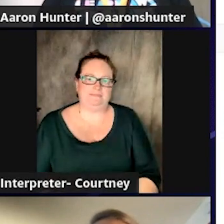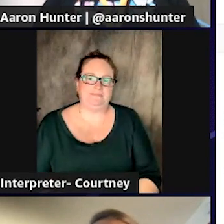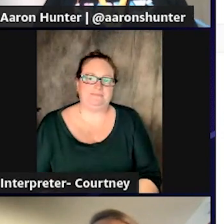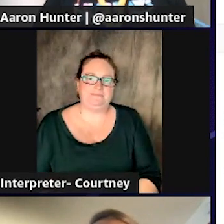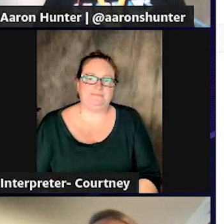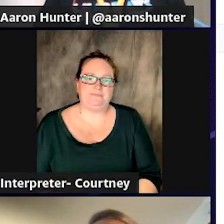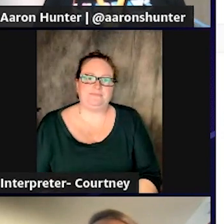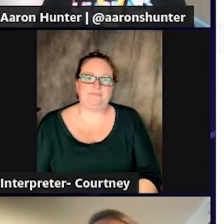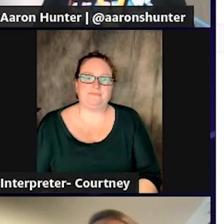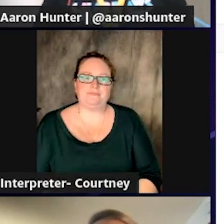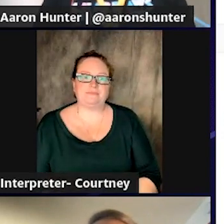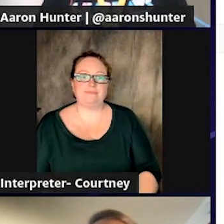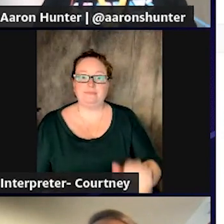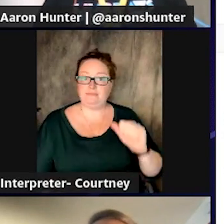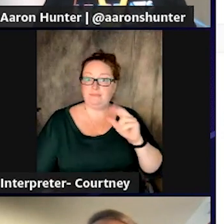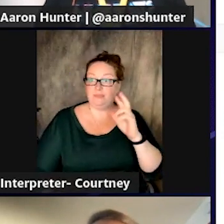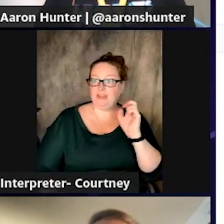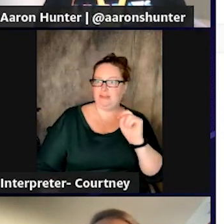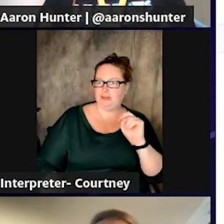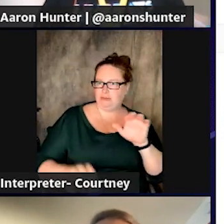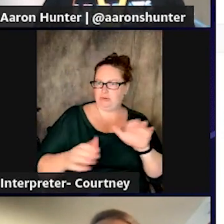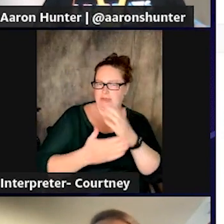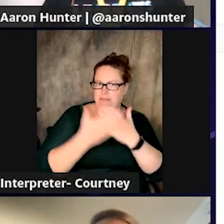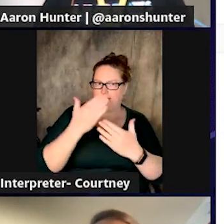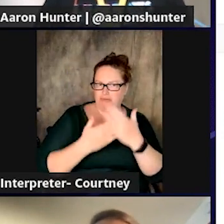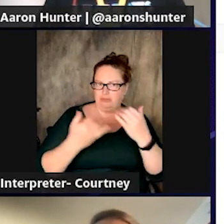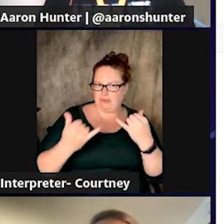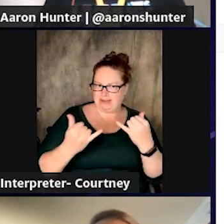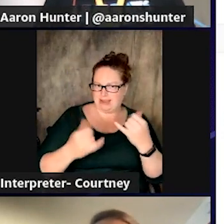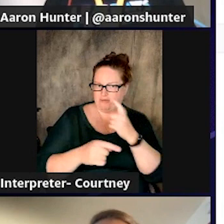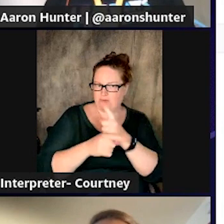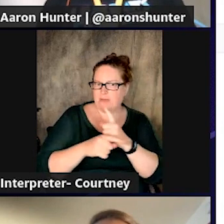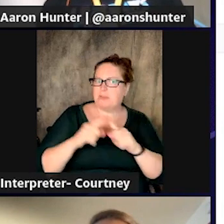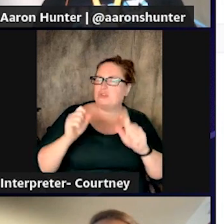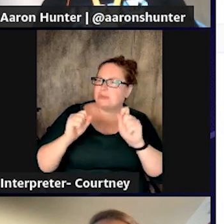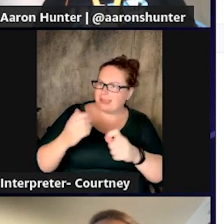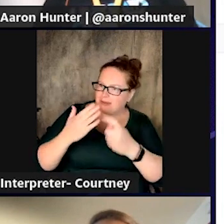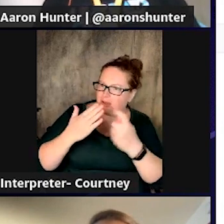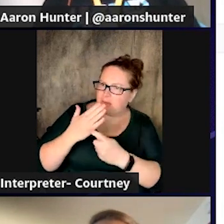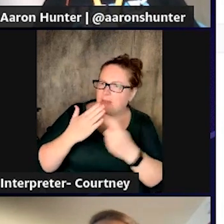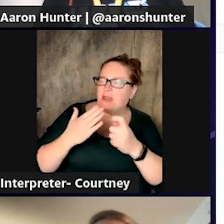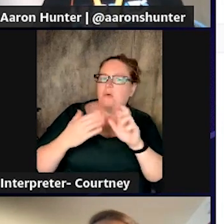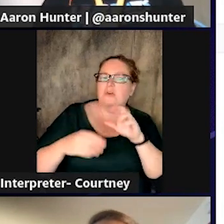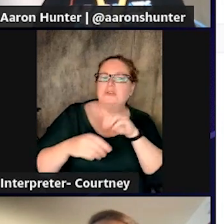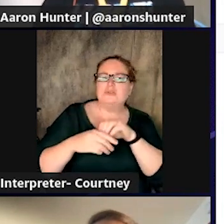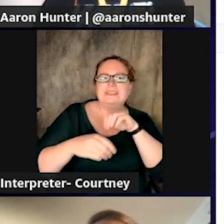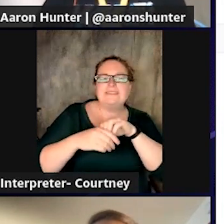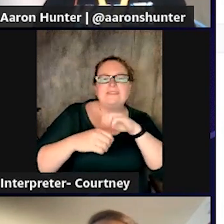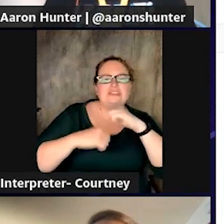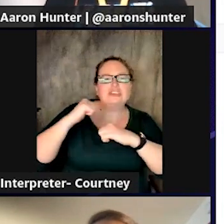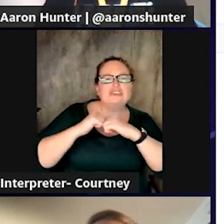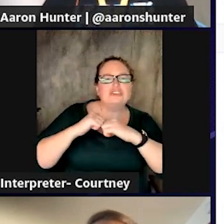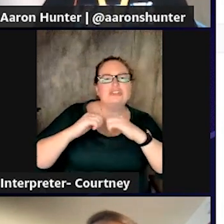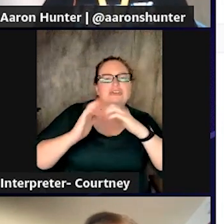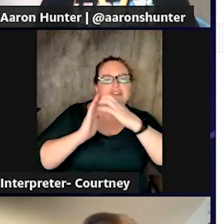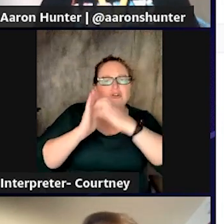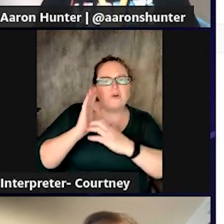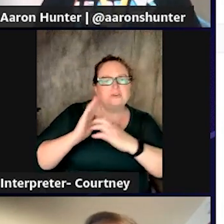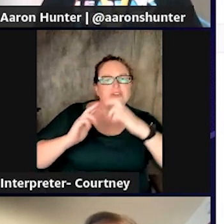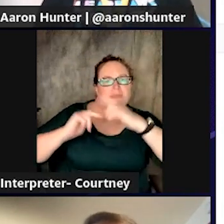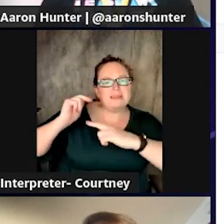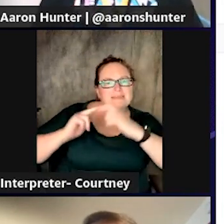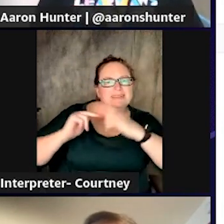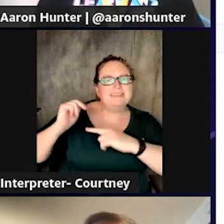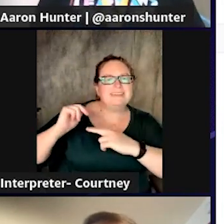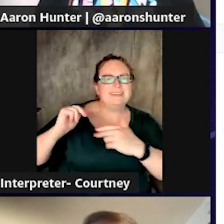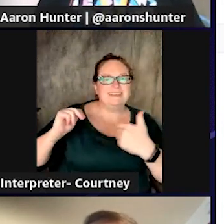And you're doing this manually right now, right? But there's ways to do this automatically, or maybe using like infrastructure as code to build this out and then have these streams